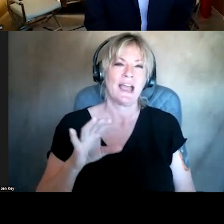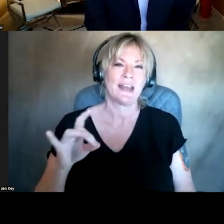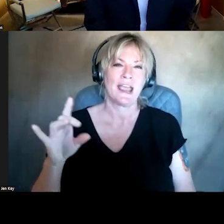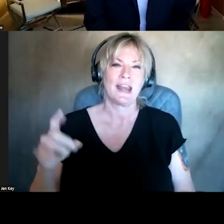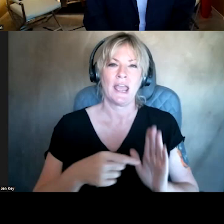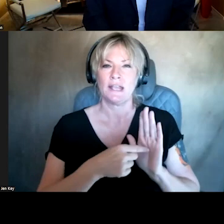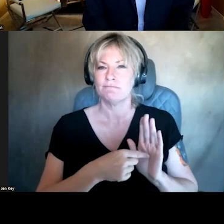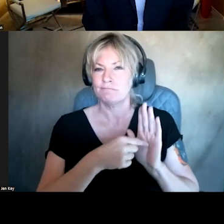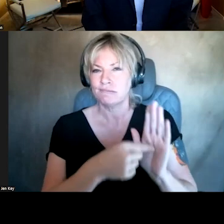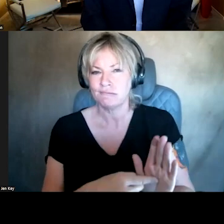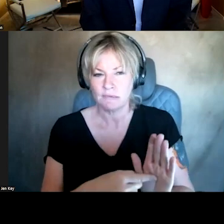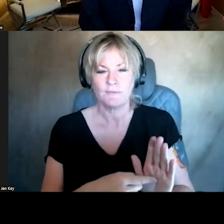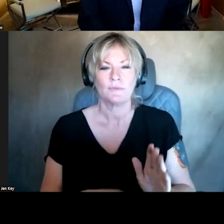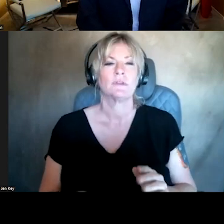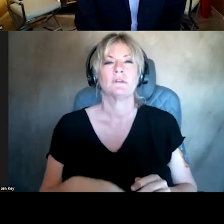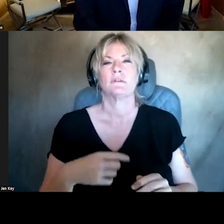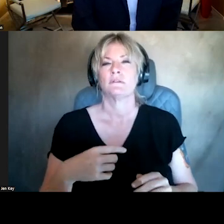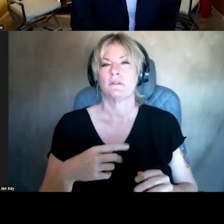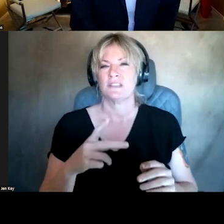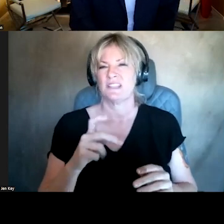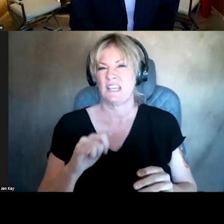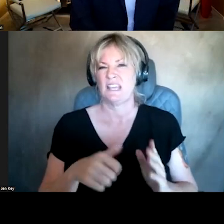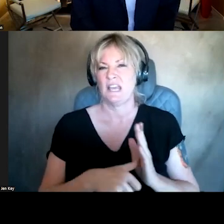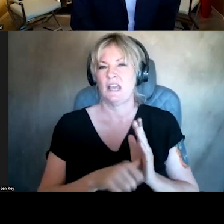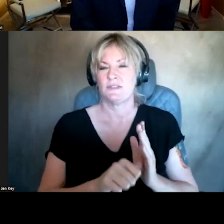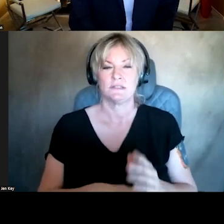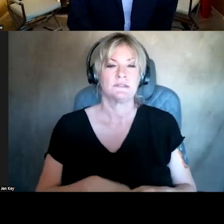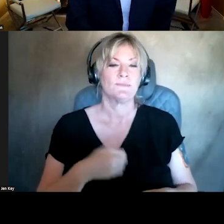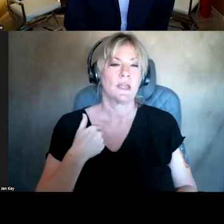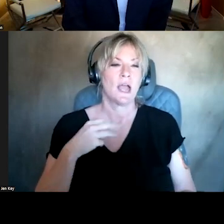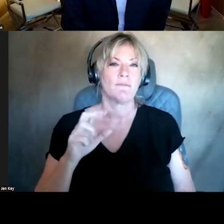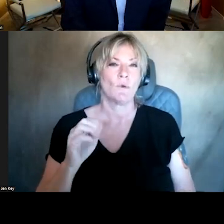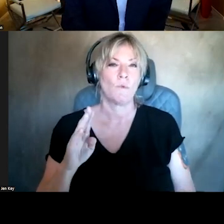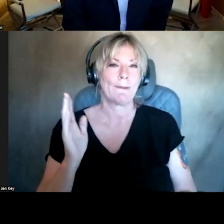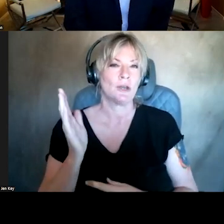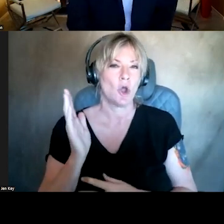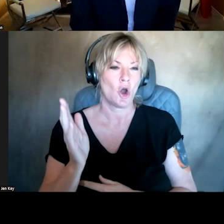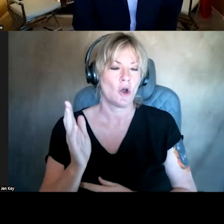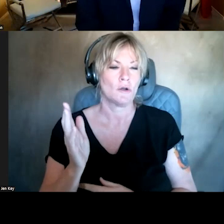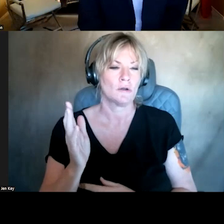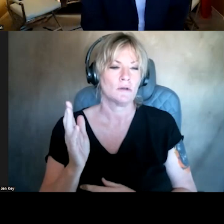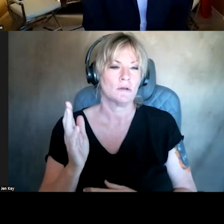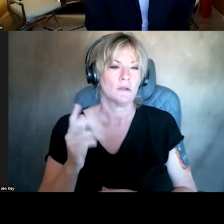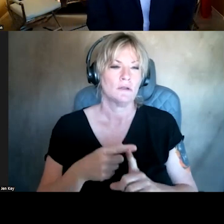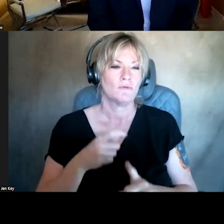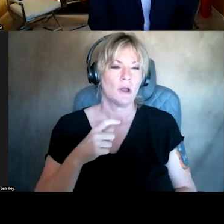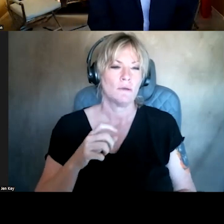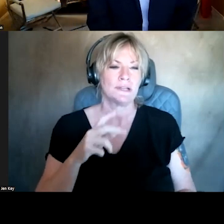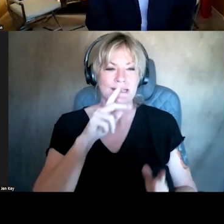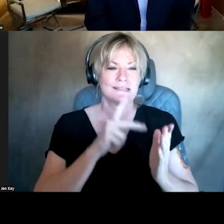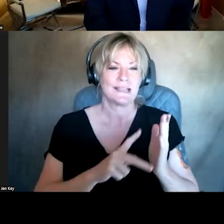center as one of the key areas of focus. And there is a webinar presented by